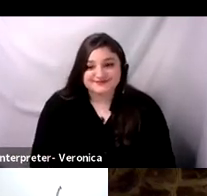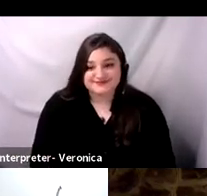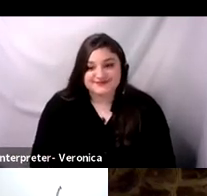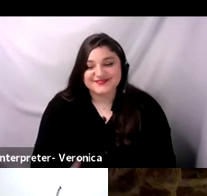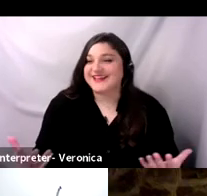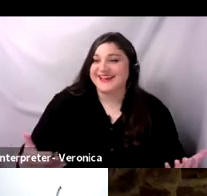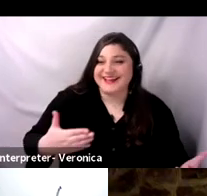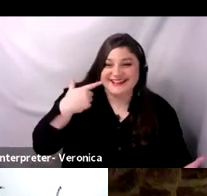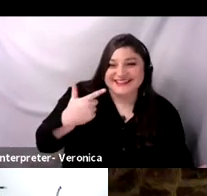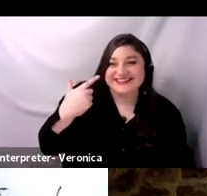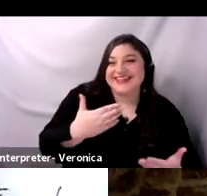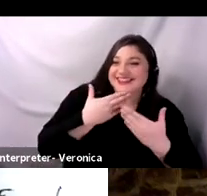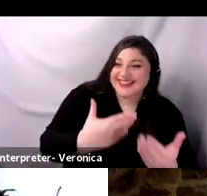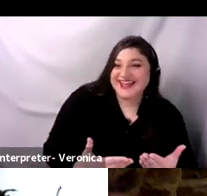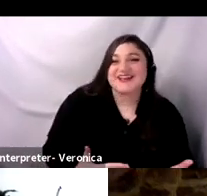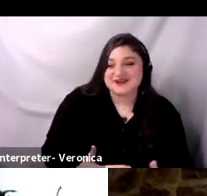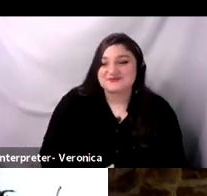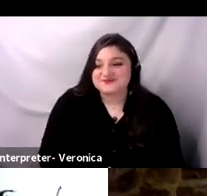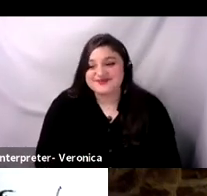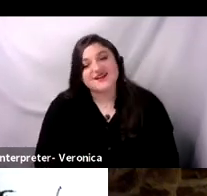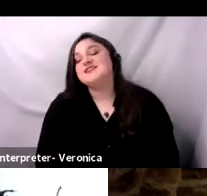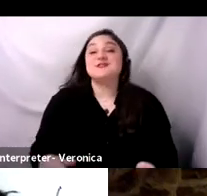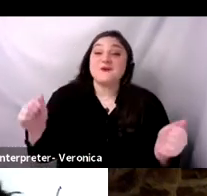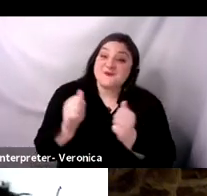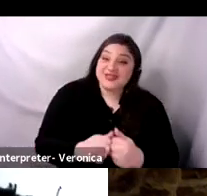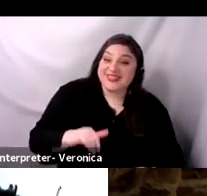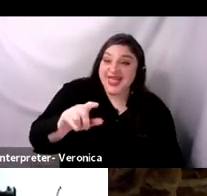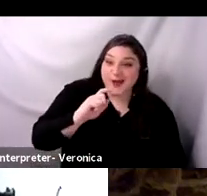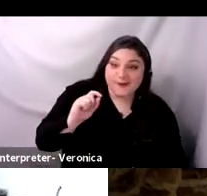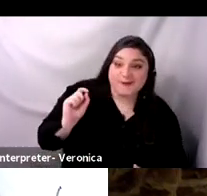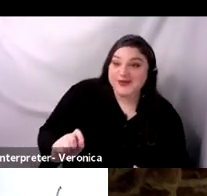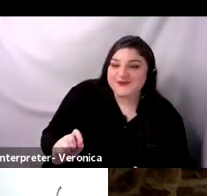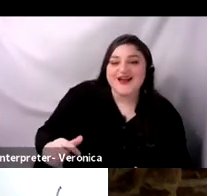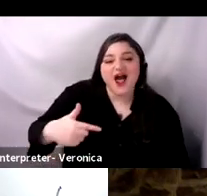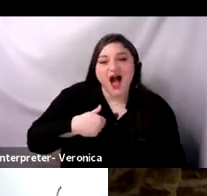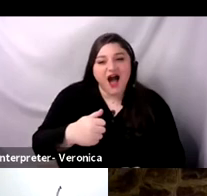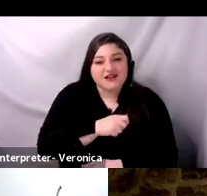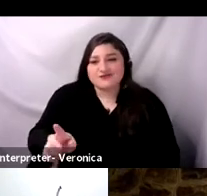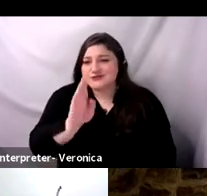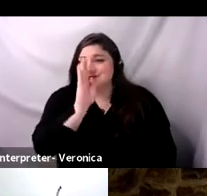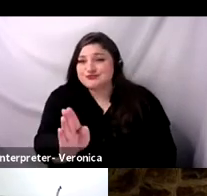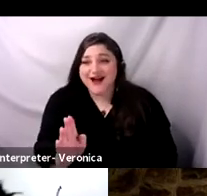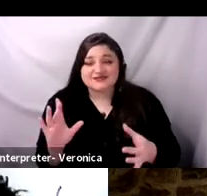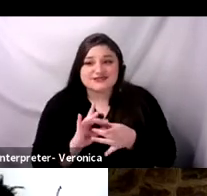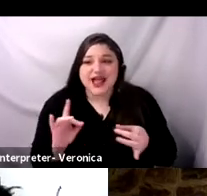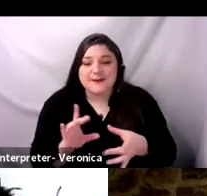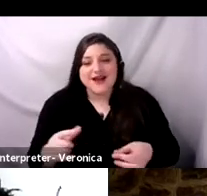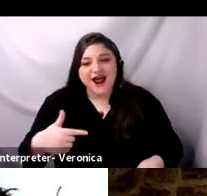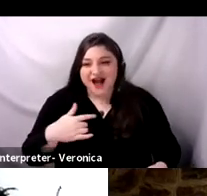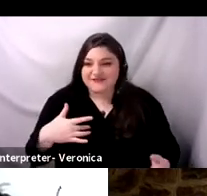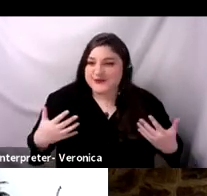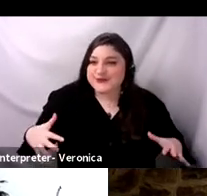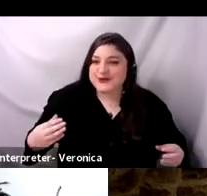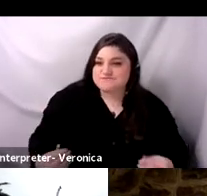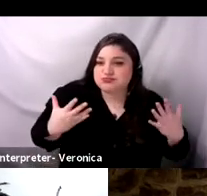Thank you. And on that note, I love it. I love the directness. I feel like really motivated right now in a lot of